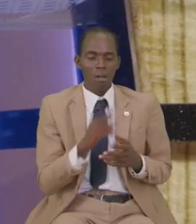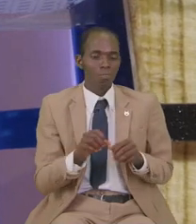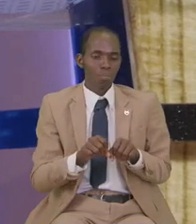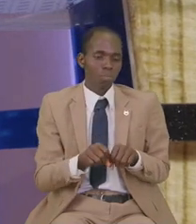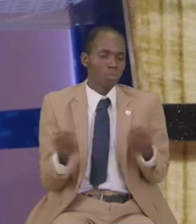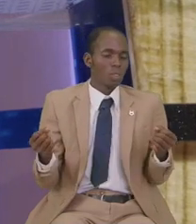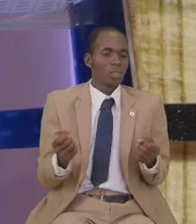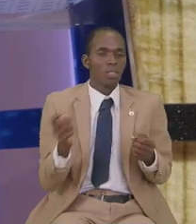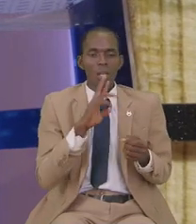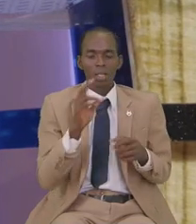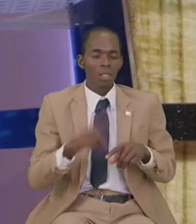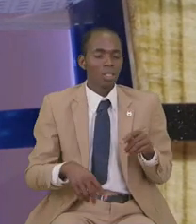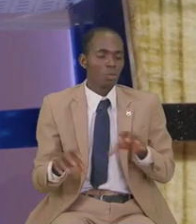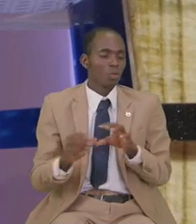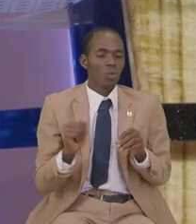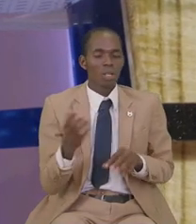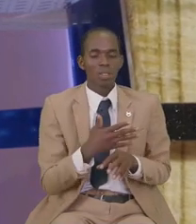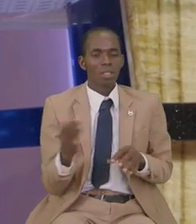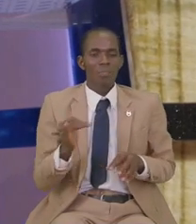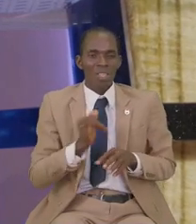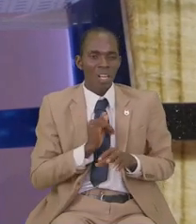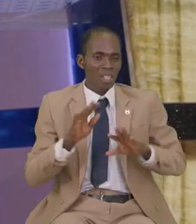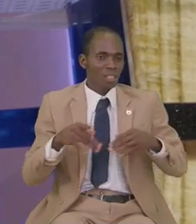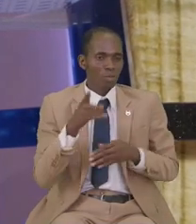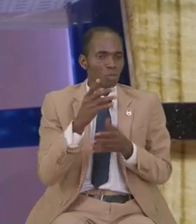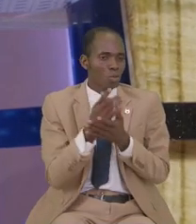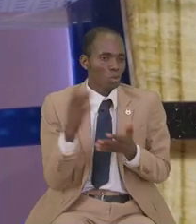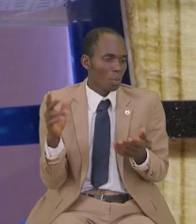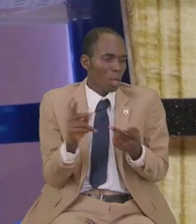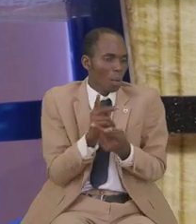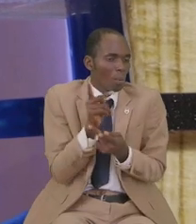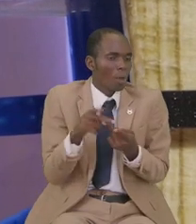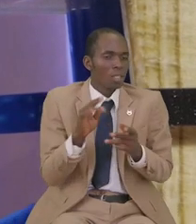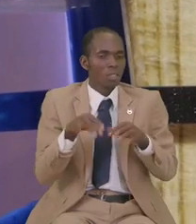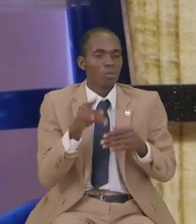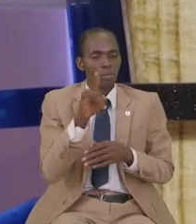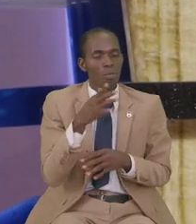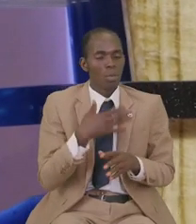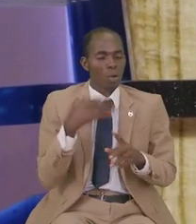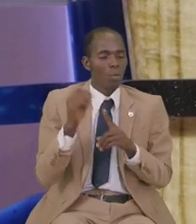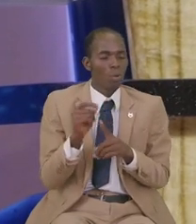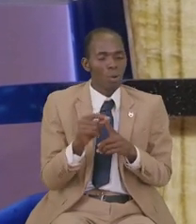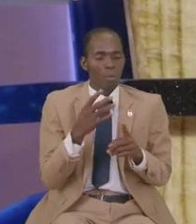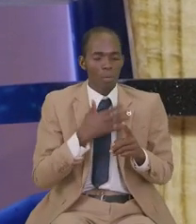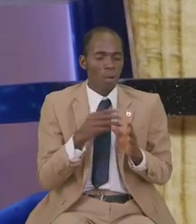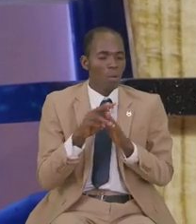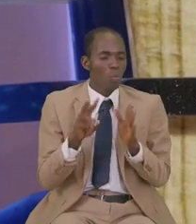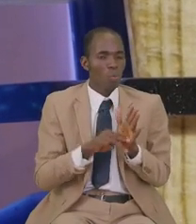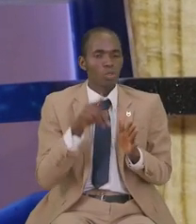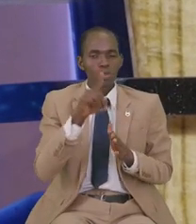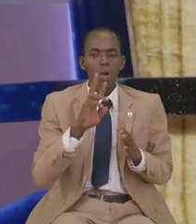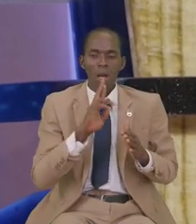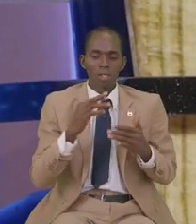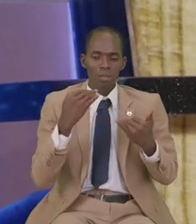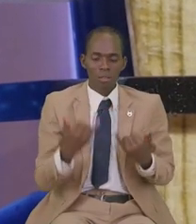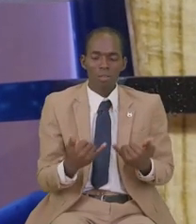not hold any water. I gave you something perfect. I gave you my word. I gave you my will. You're forsaking